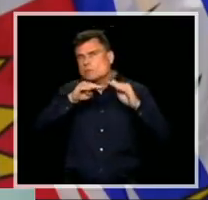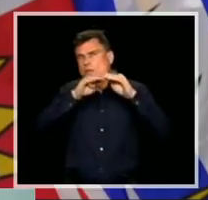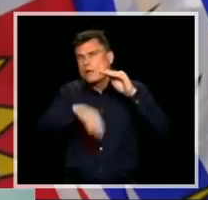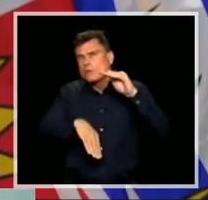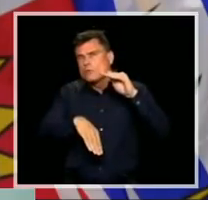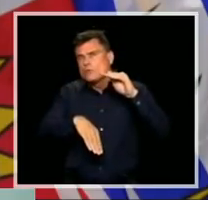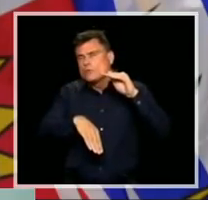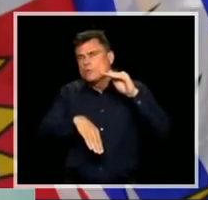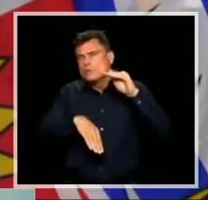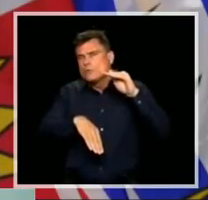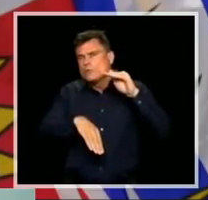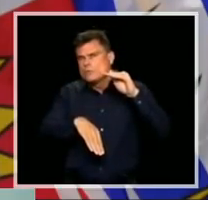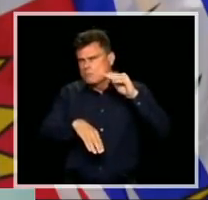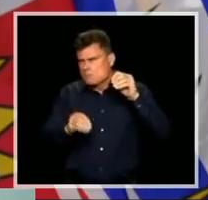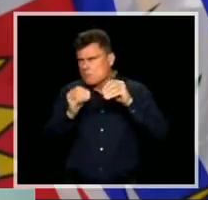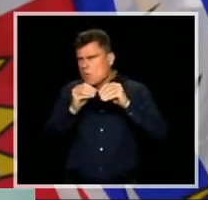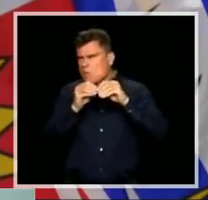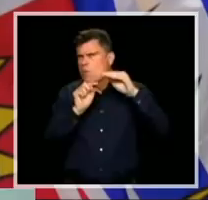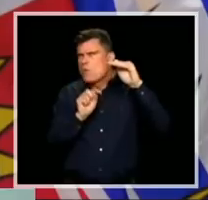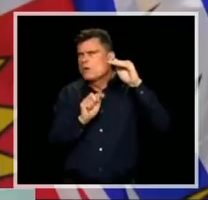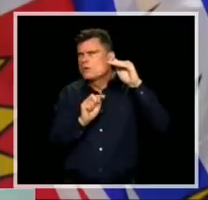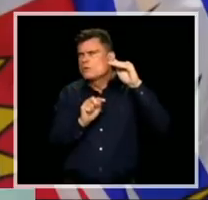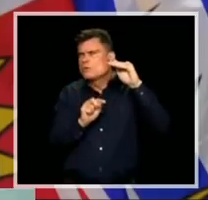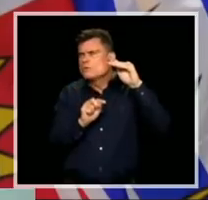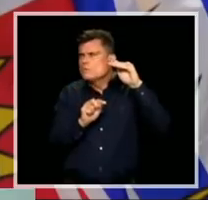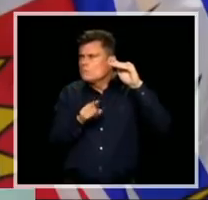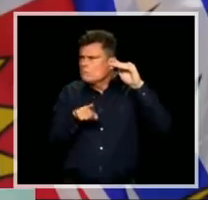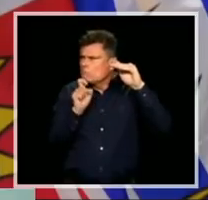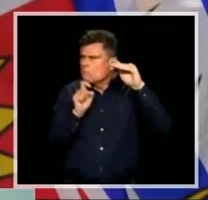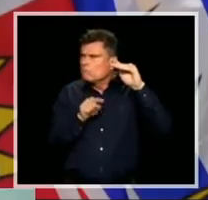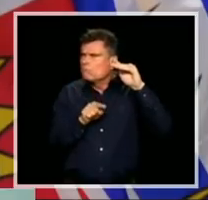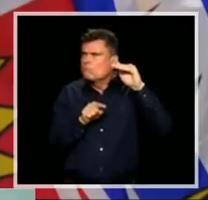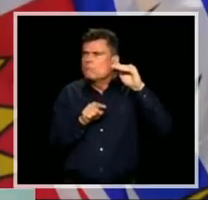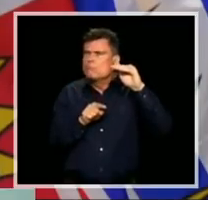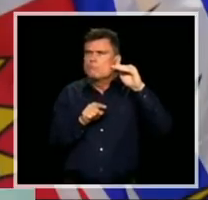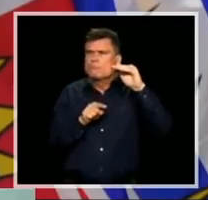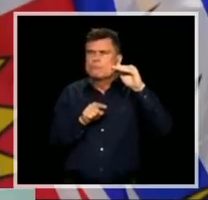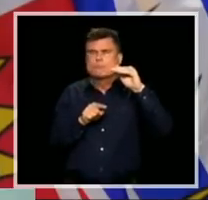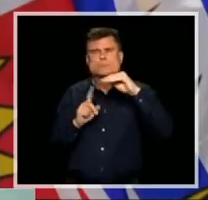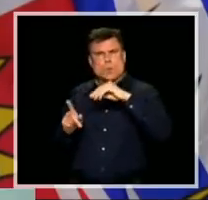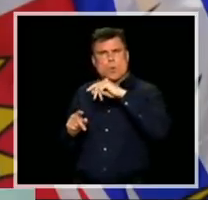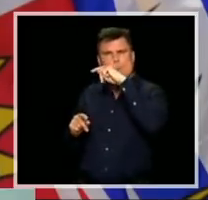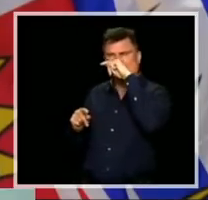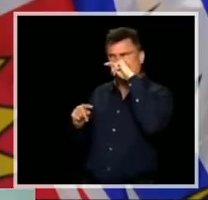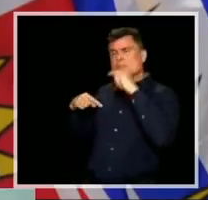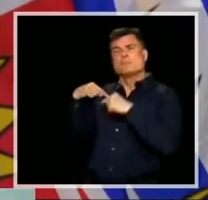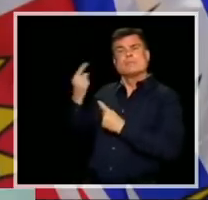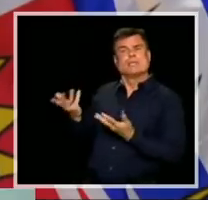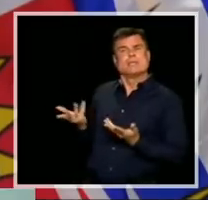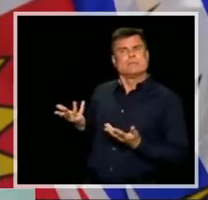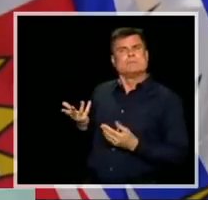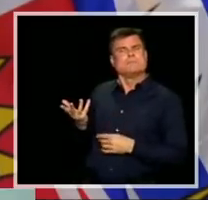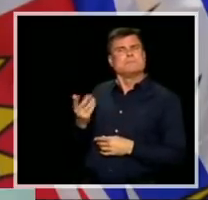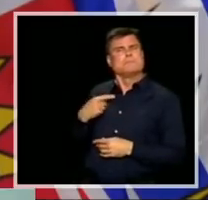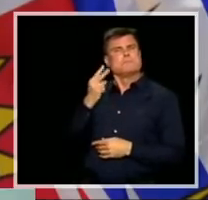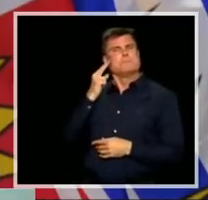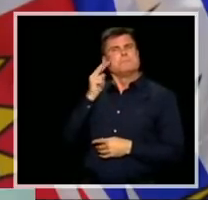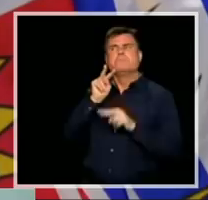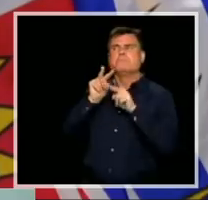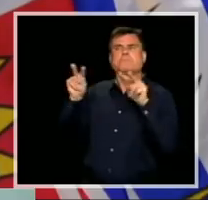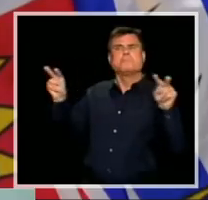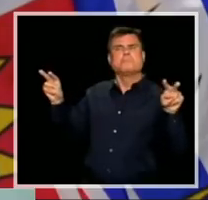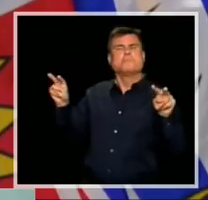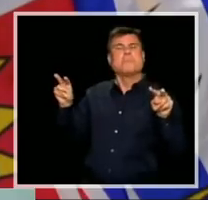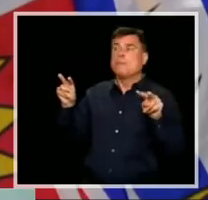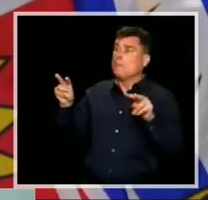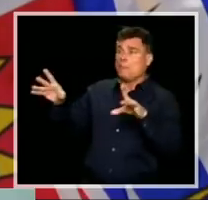of 19. So that's a good proportion of the cases that we've seen. Our new cases tend